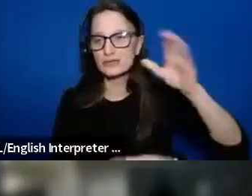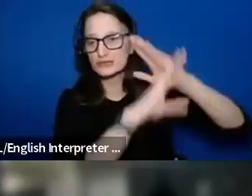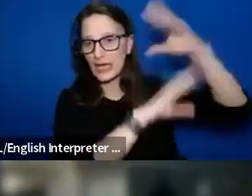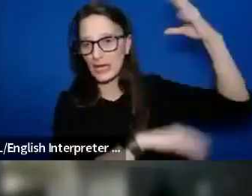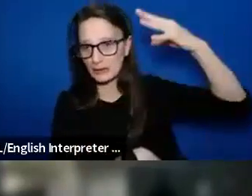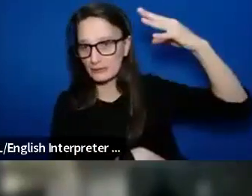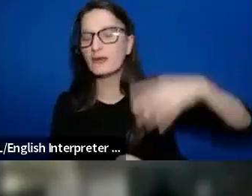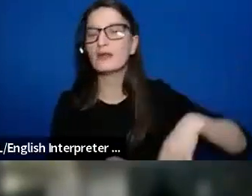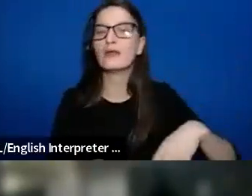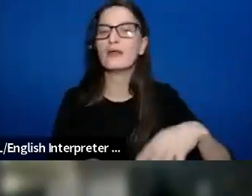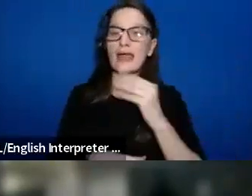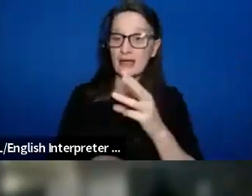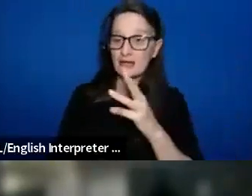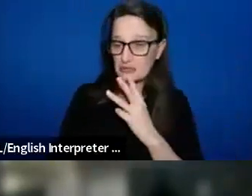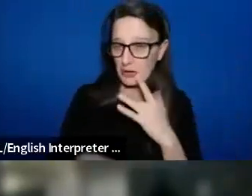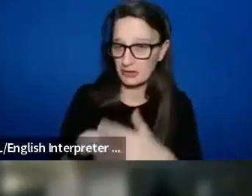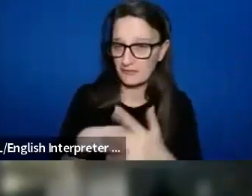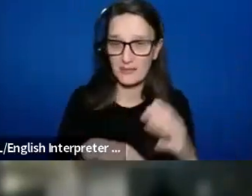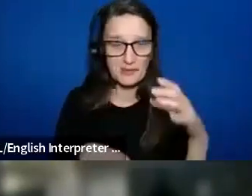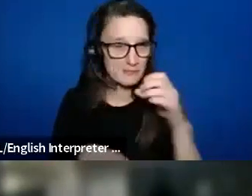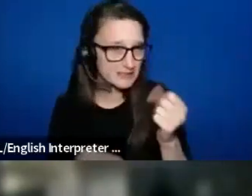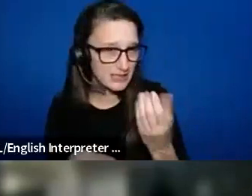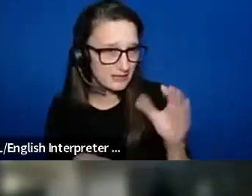available. And am I missing anything, Eric?